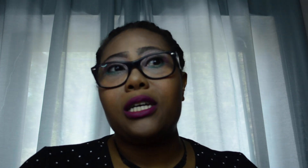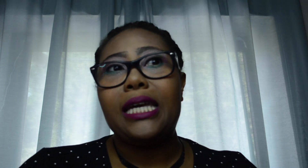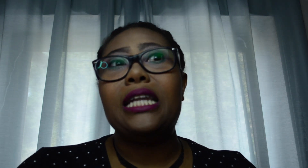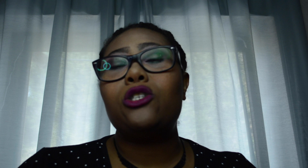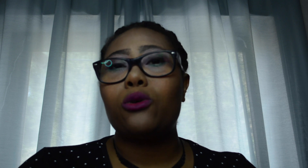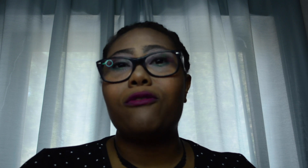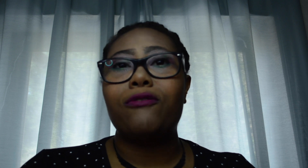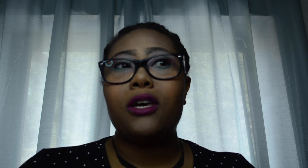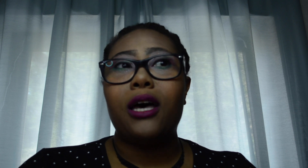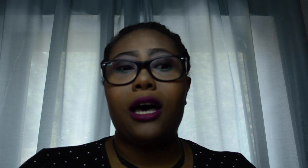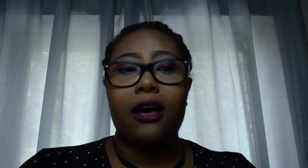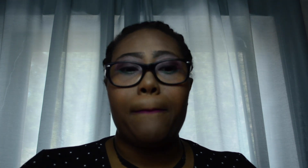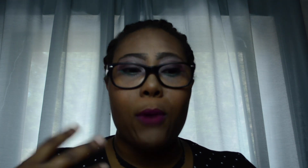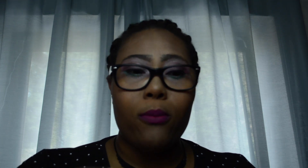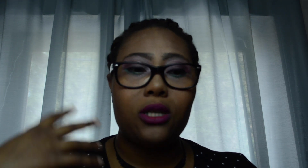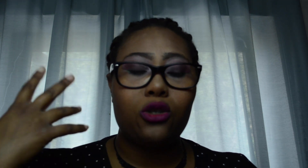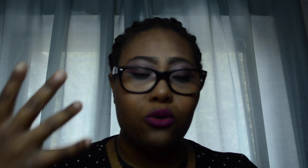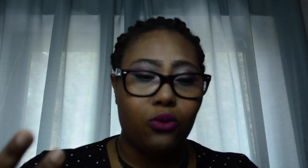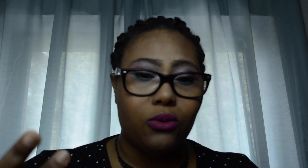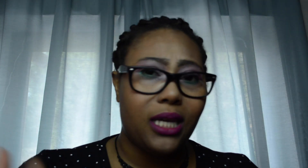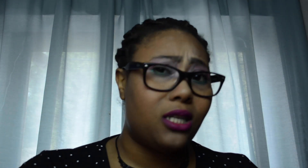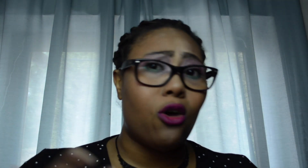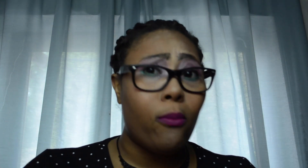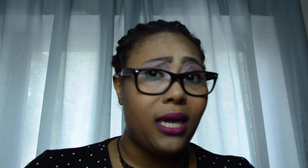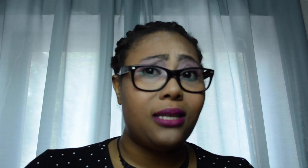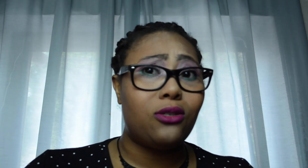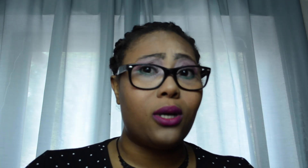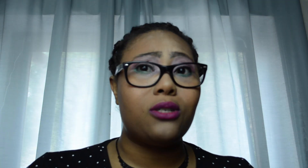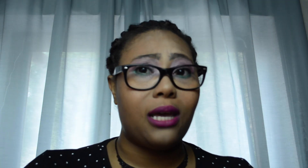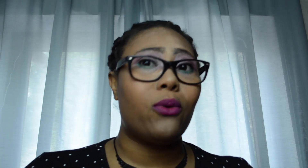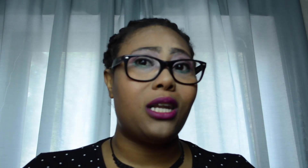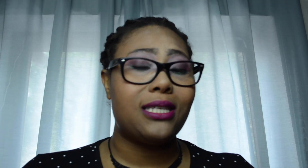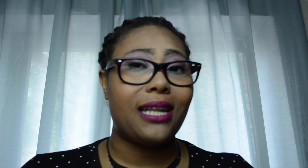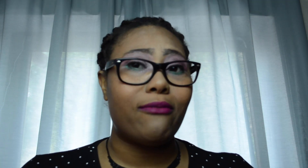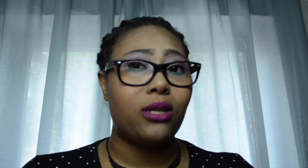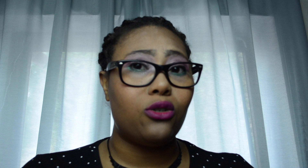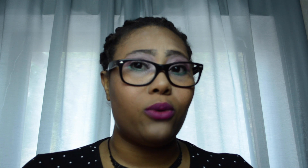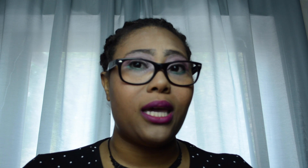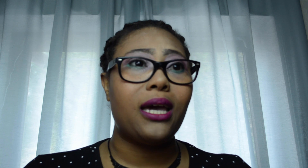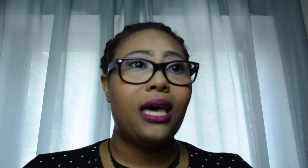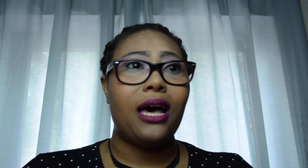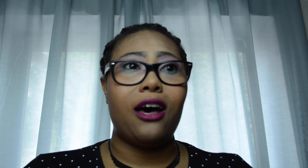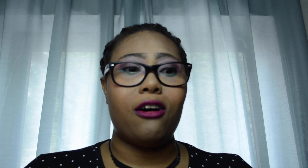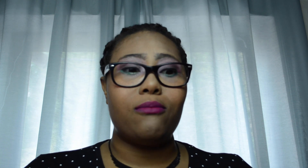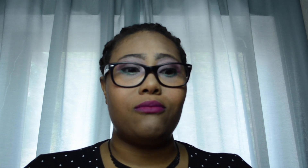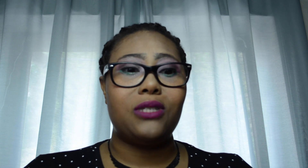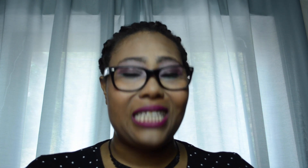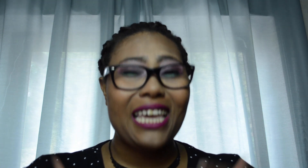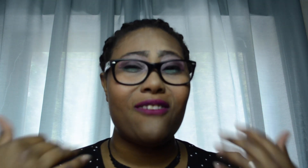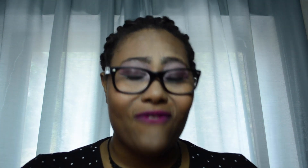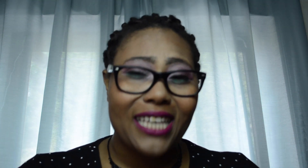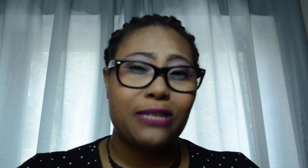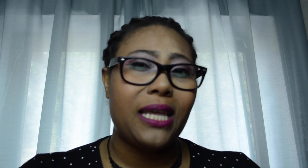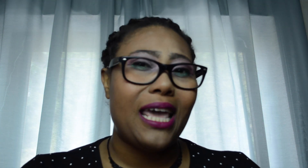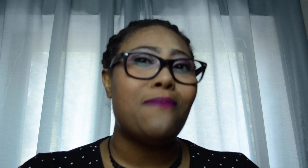ever took any sort of moment to get to know me, to understand what it is that I've been doing, to